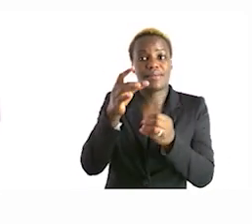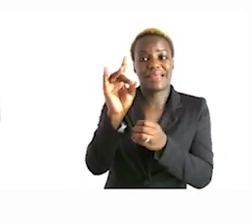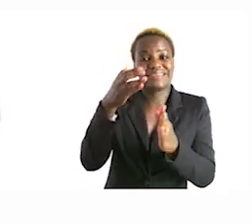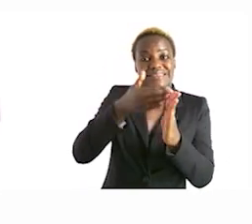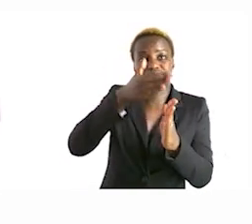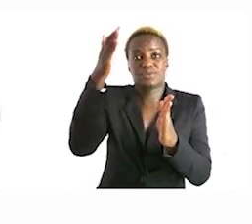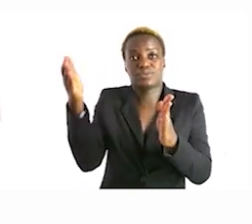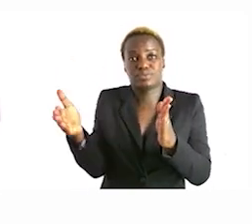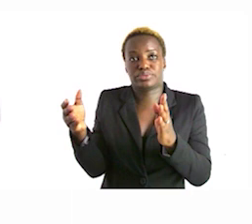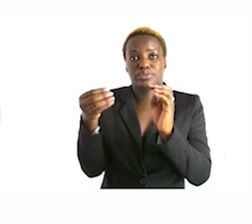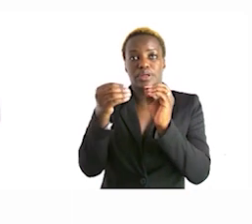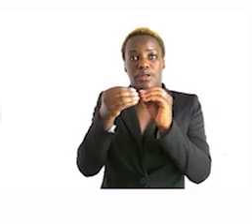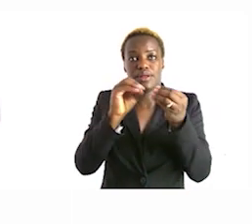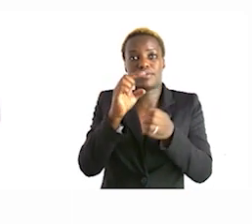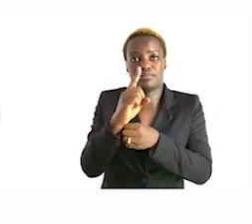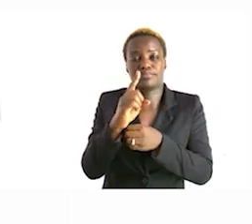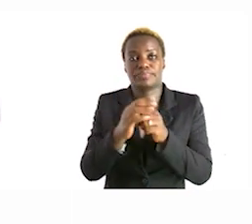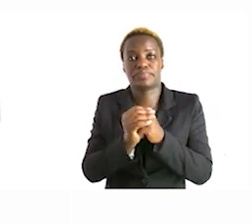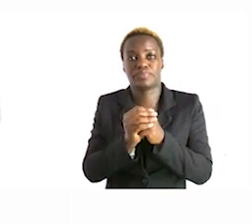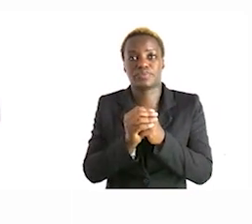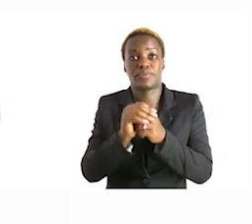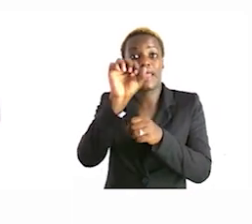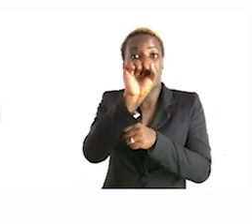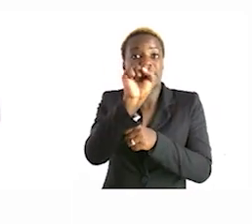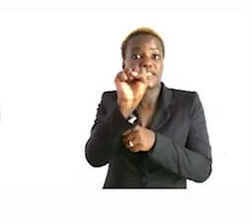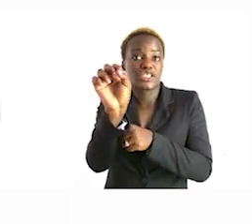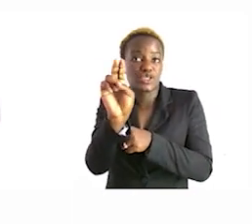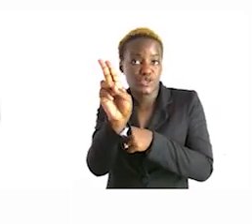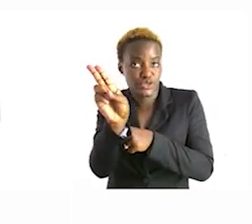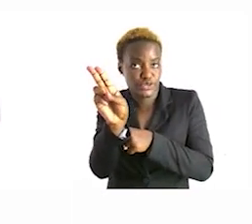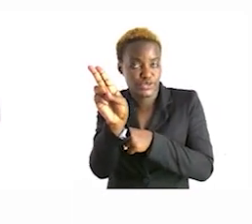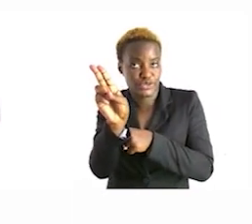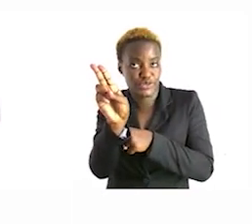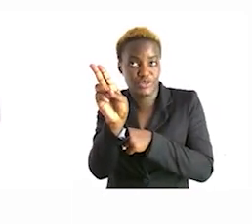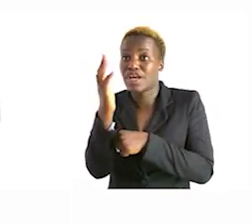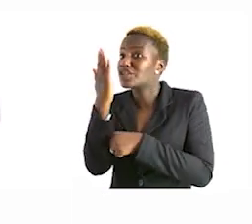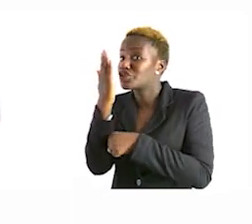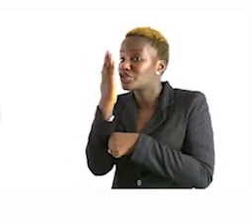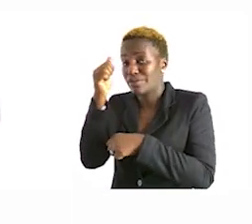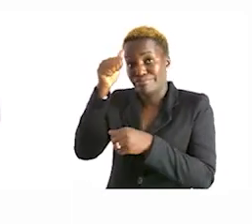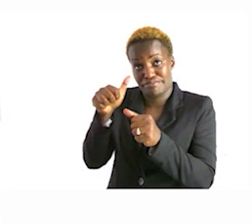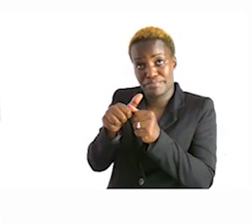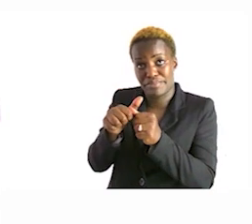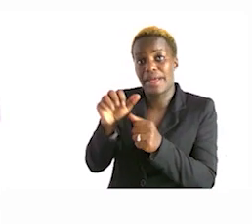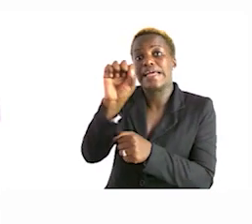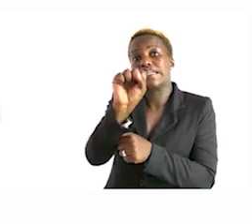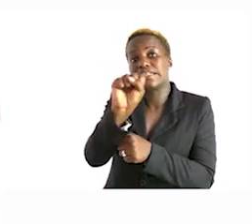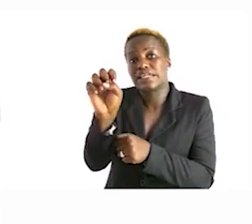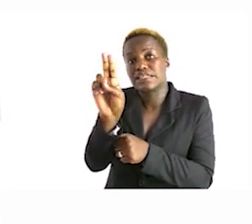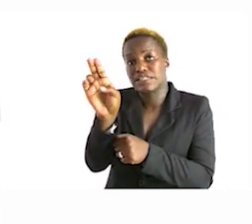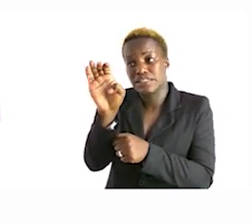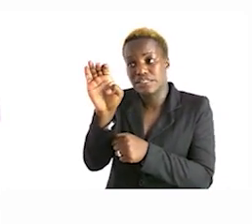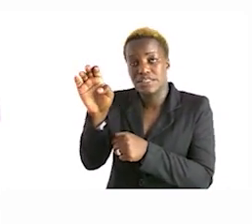number 1. We have the sh sound again, like our previous lesson. The sheep. Is